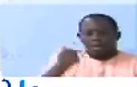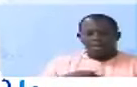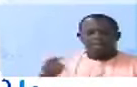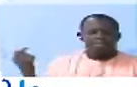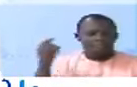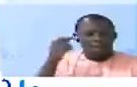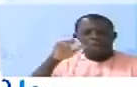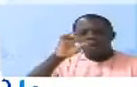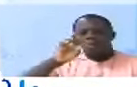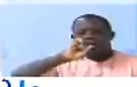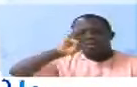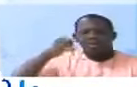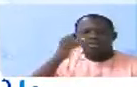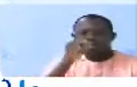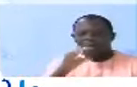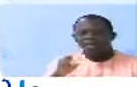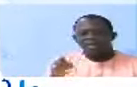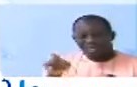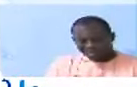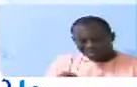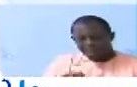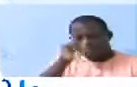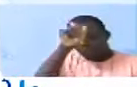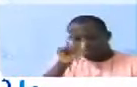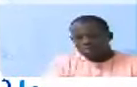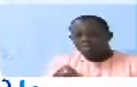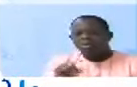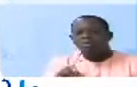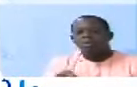it was this same person